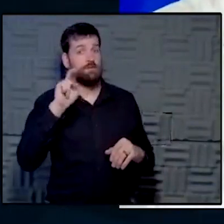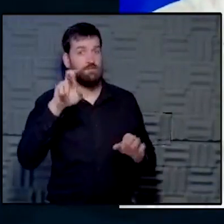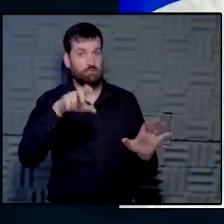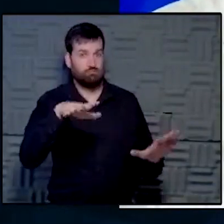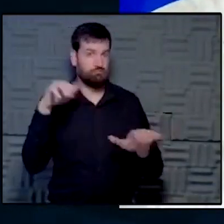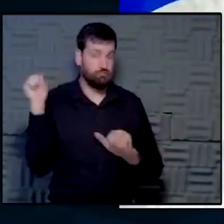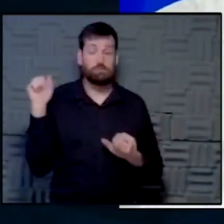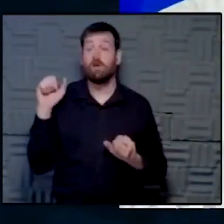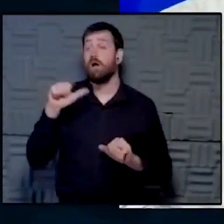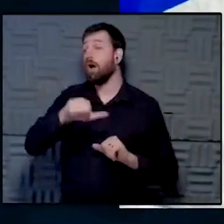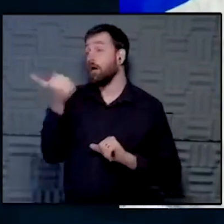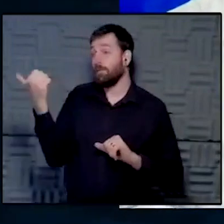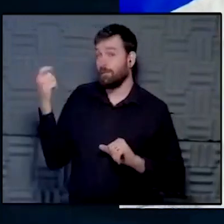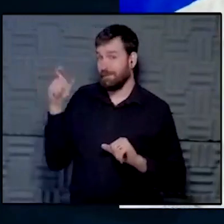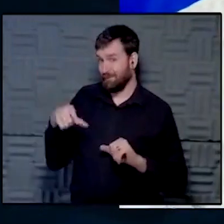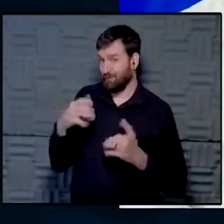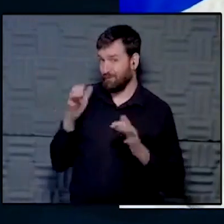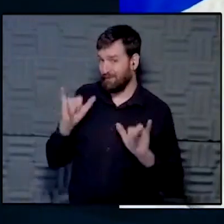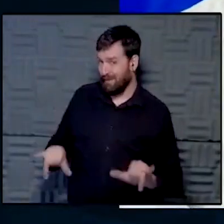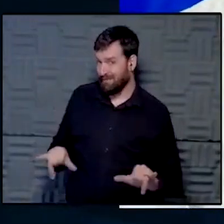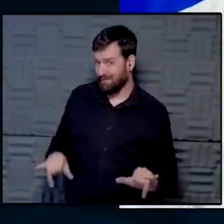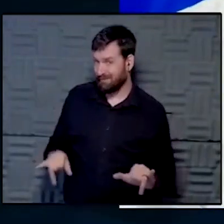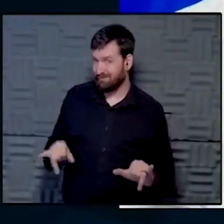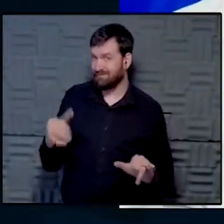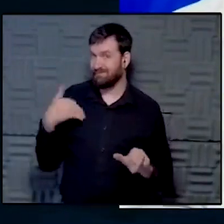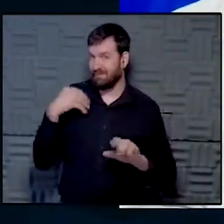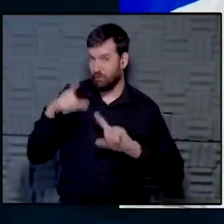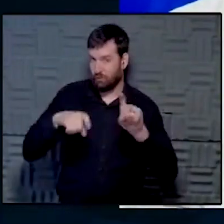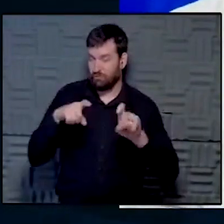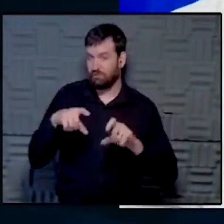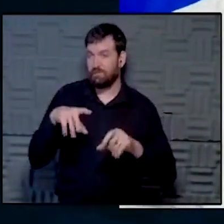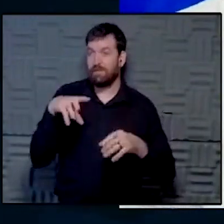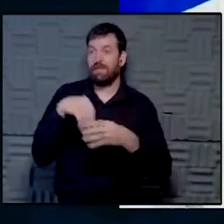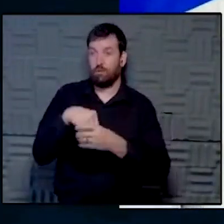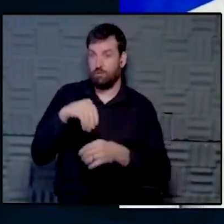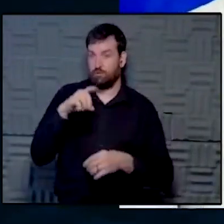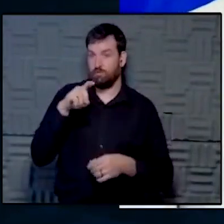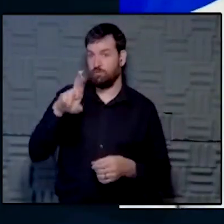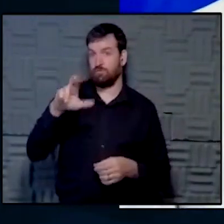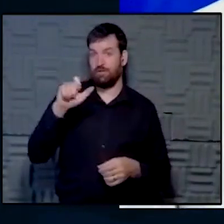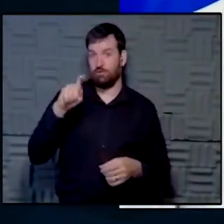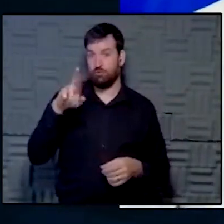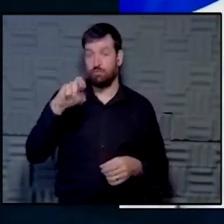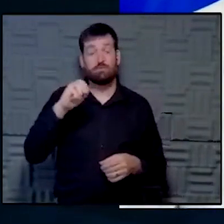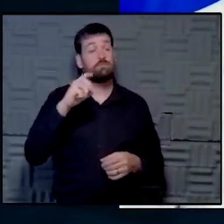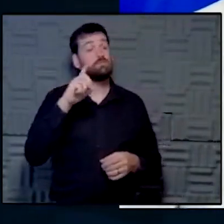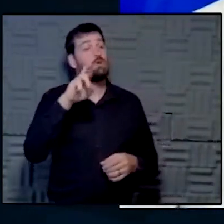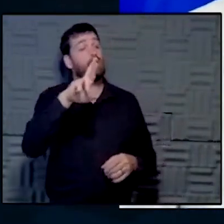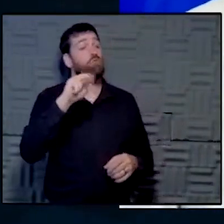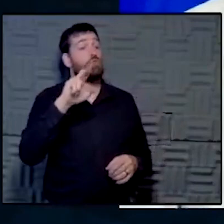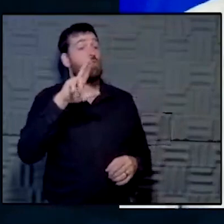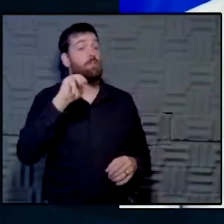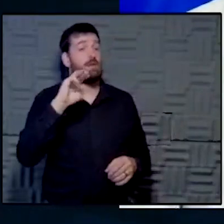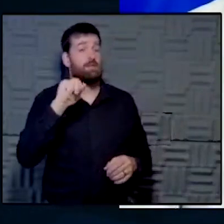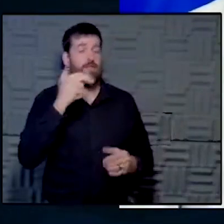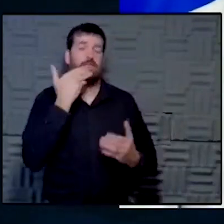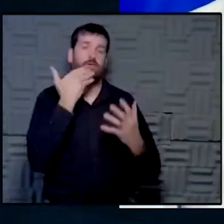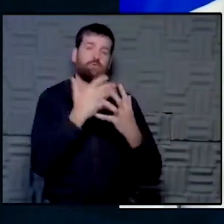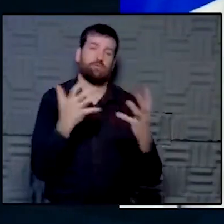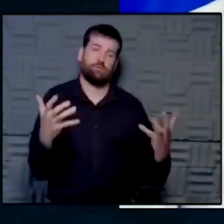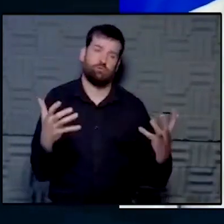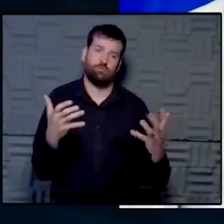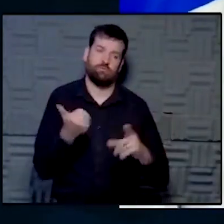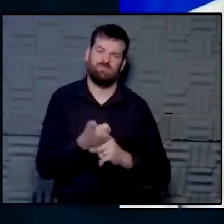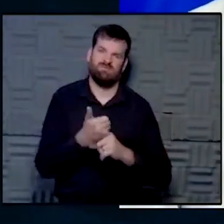need to stay because I have questions for them, including Dr. Castro. All right, Dr. Norman, as always, thank you for your service. Thank you for being